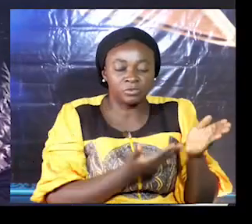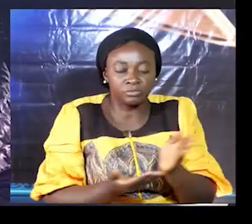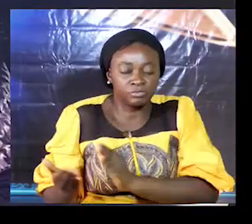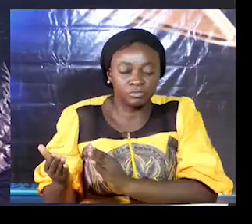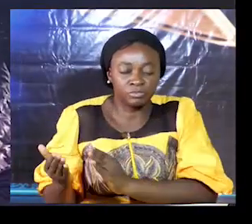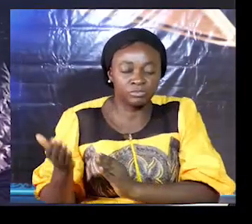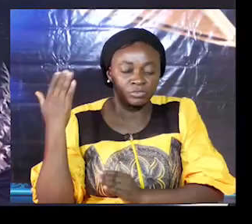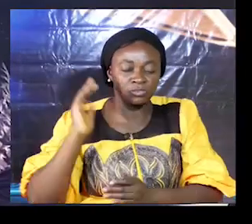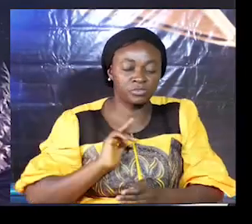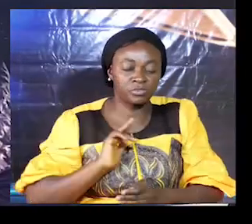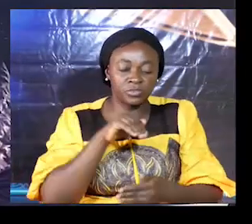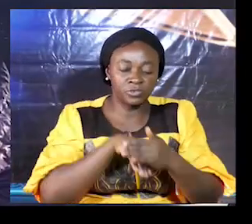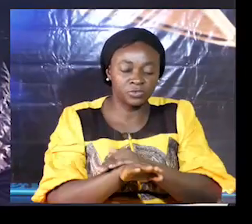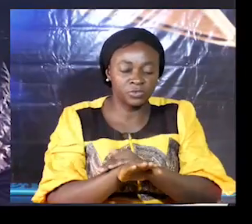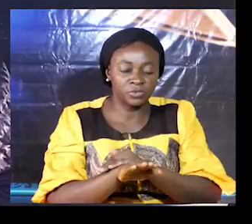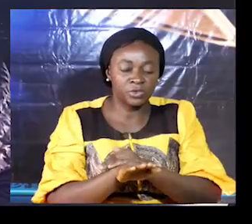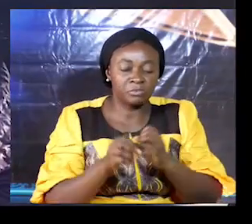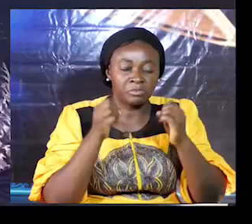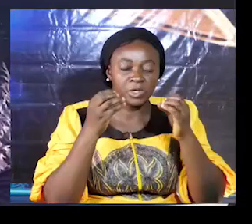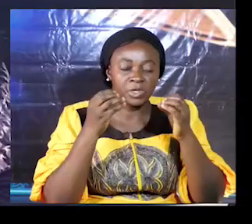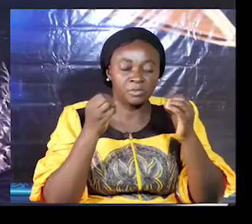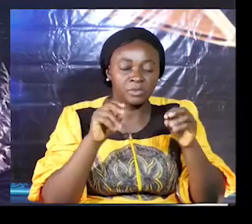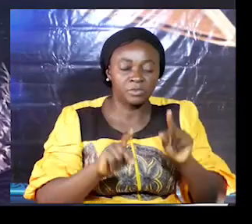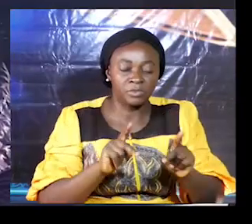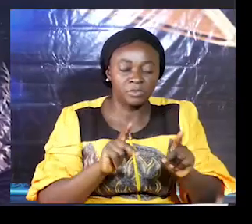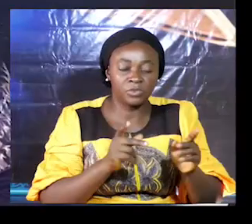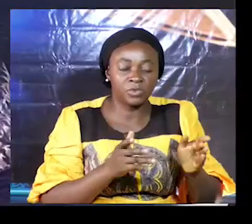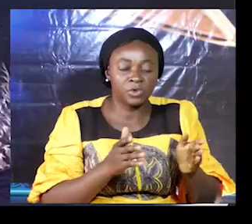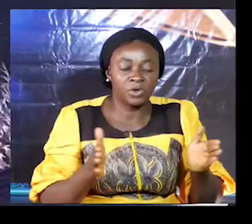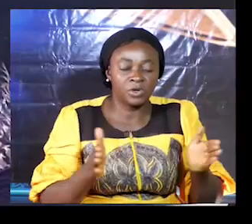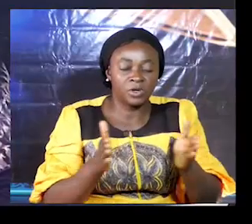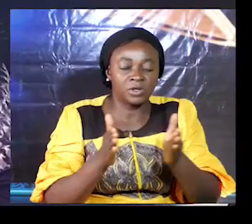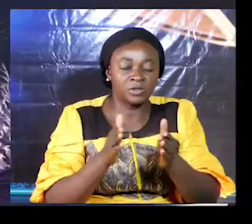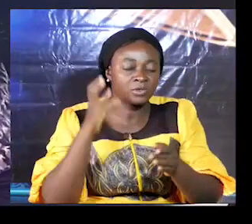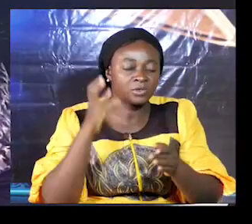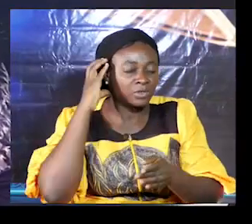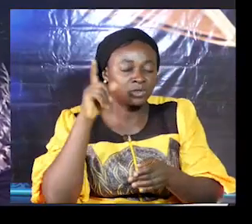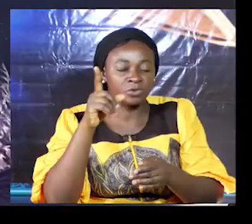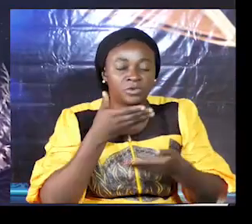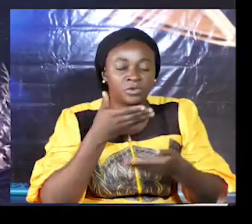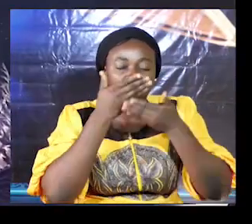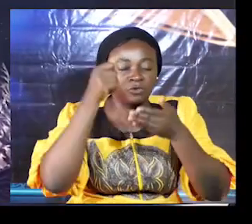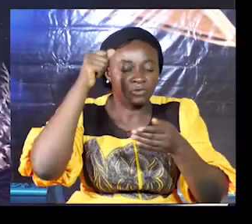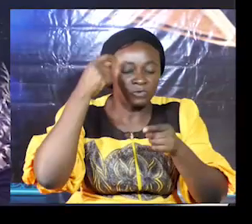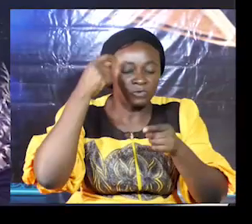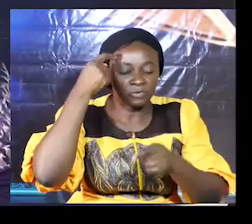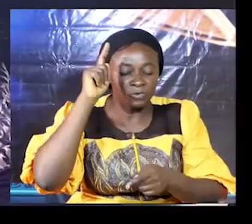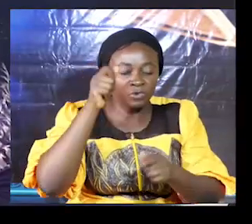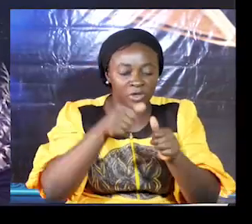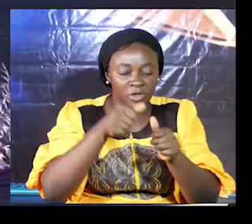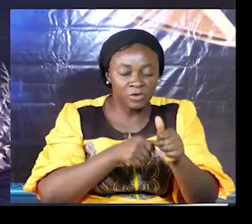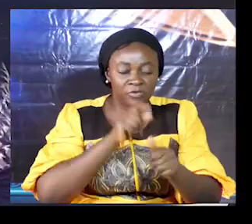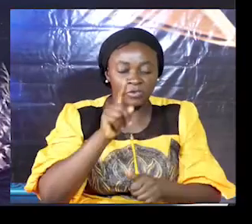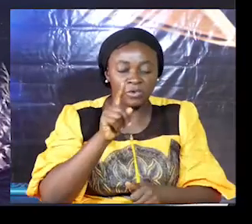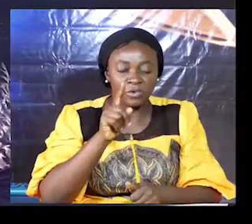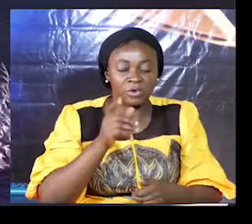are joining us from. We want to thank you for everyone. Holy Spirit, we turn to you that you will bring increase to your